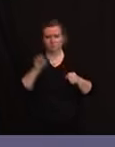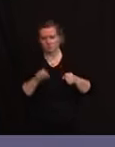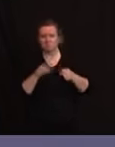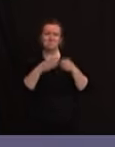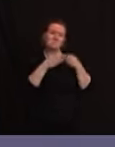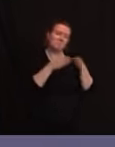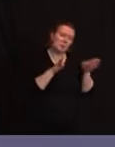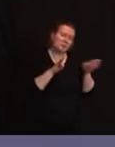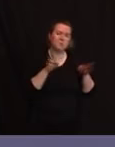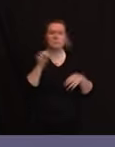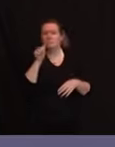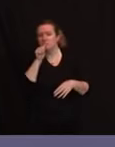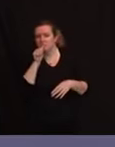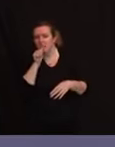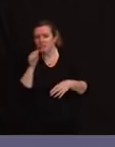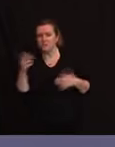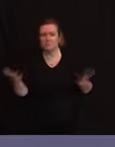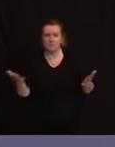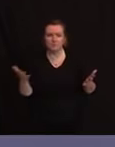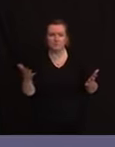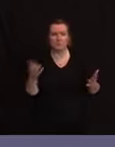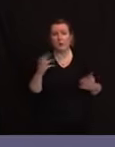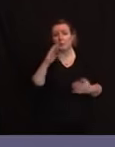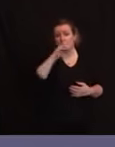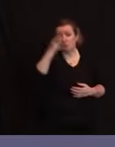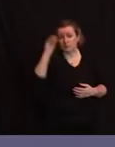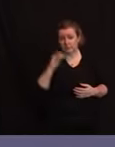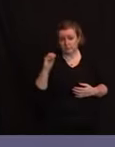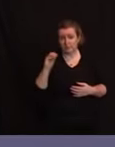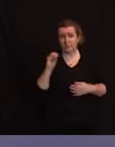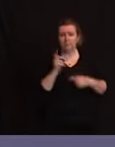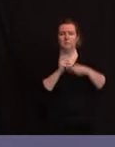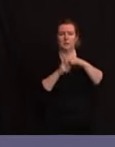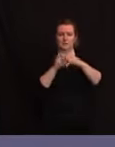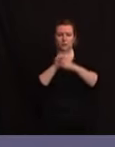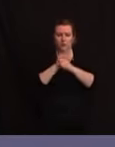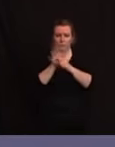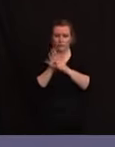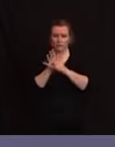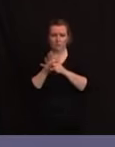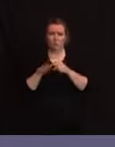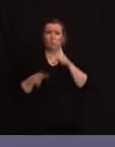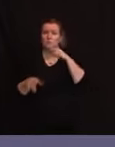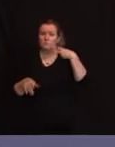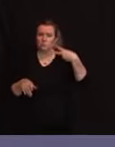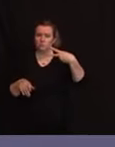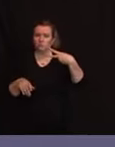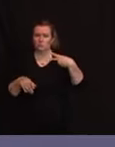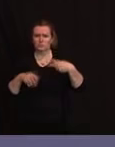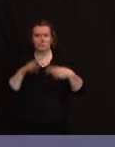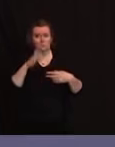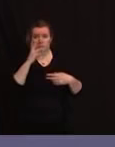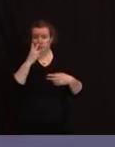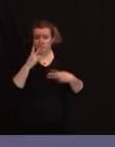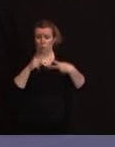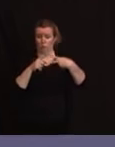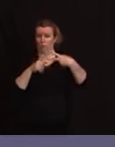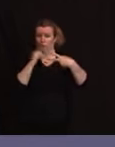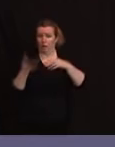The percentage of positives, two things are not going up a lot, happily. Number one, Judy,